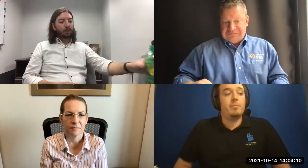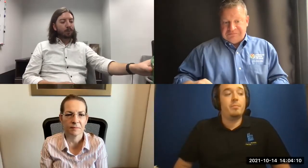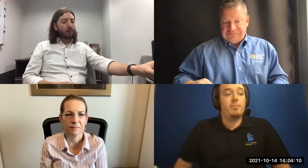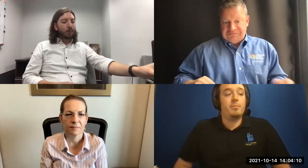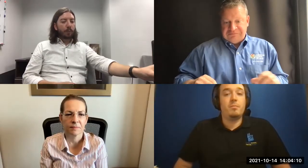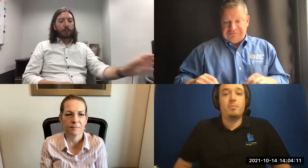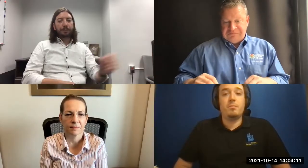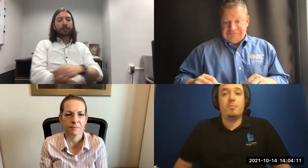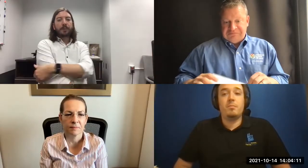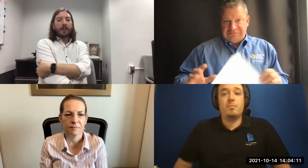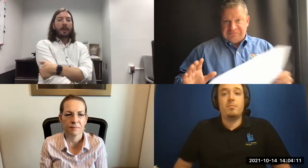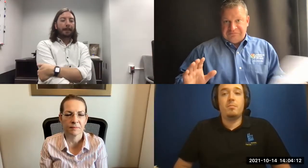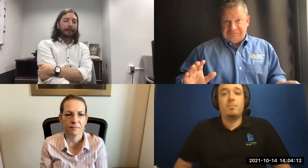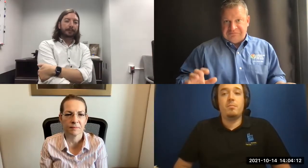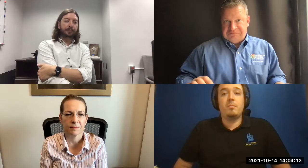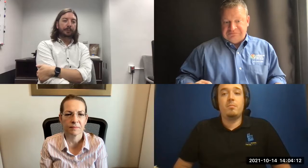topic.